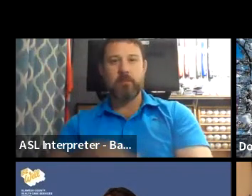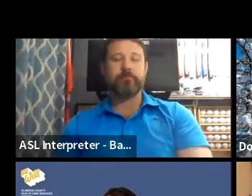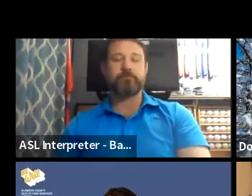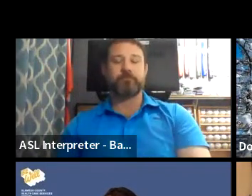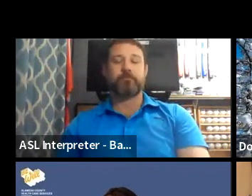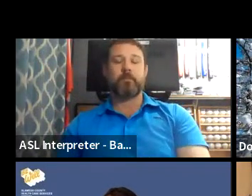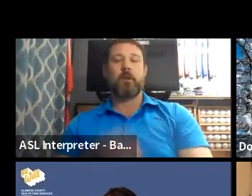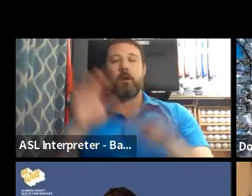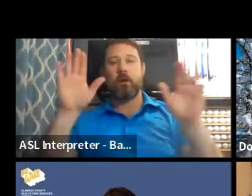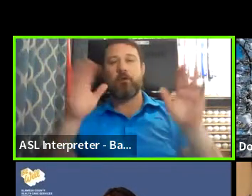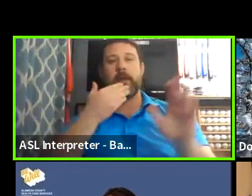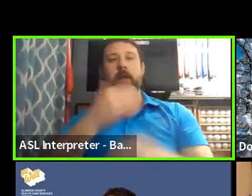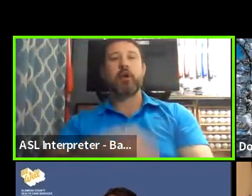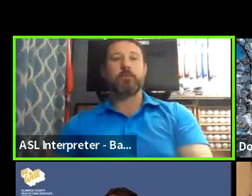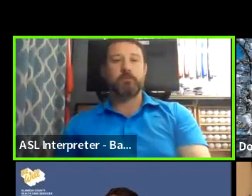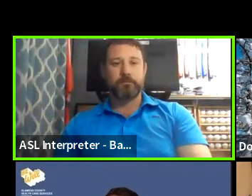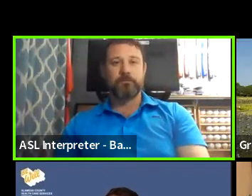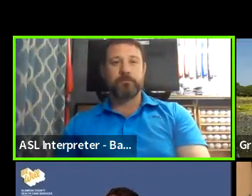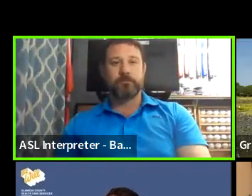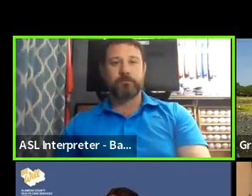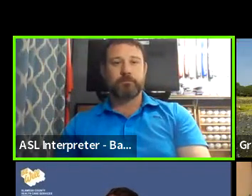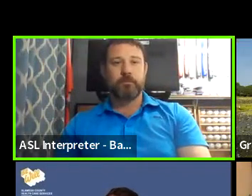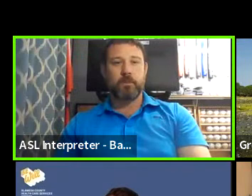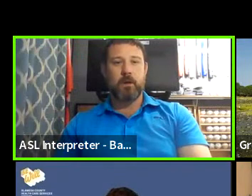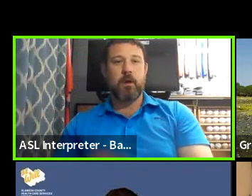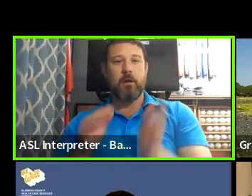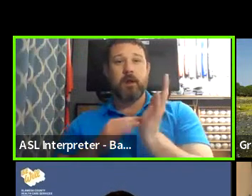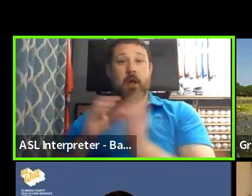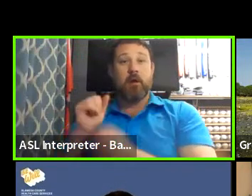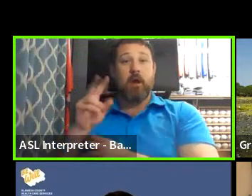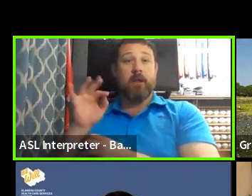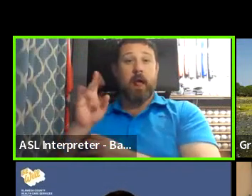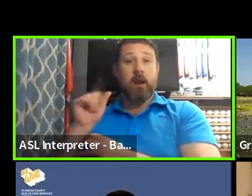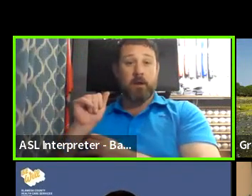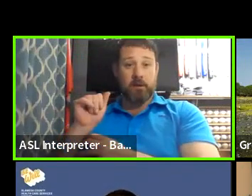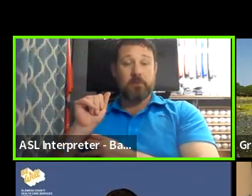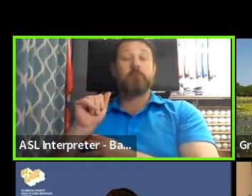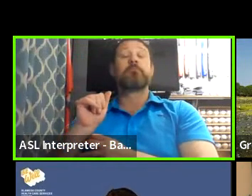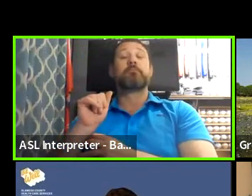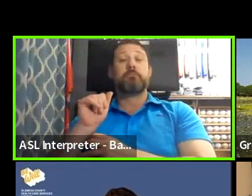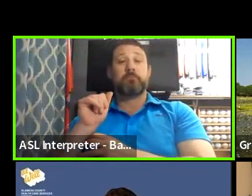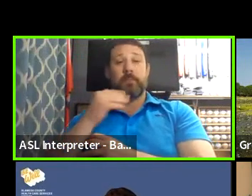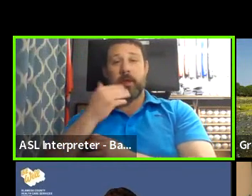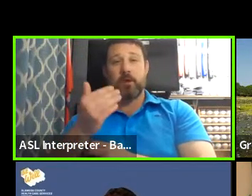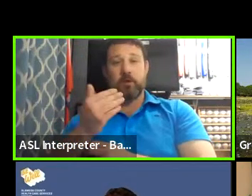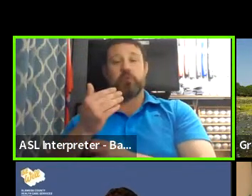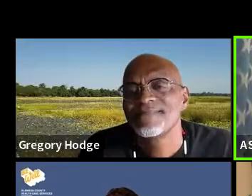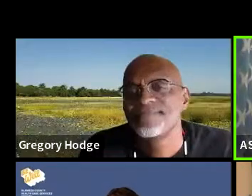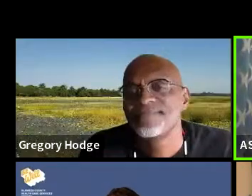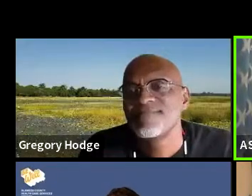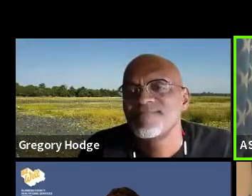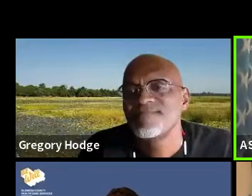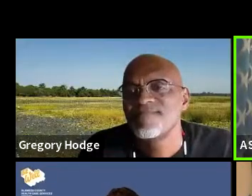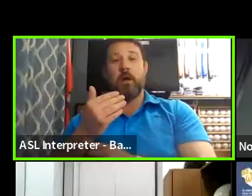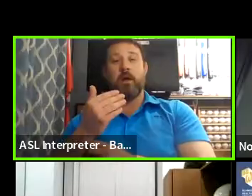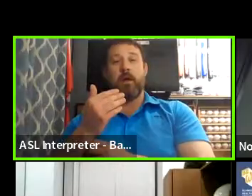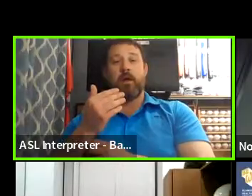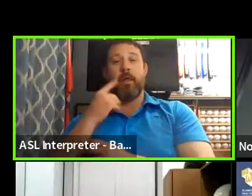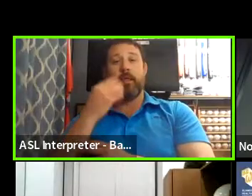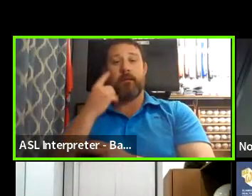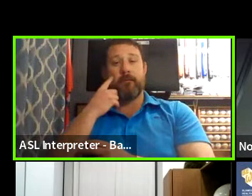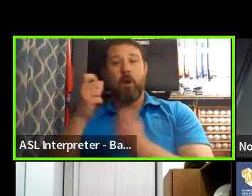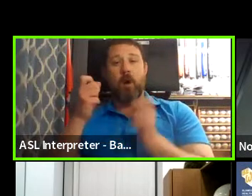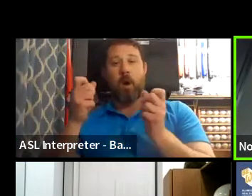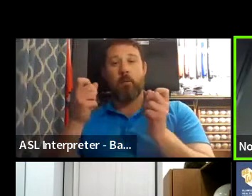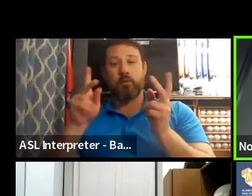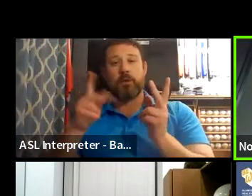Great, thank you. Dr. Abalata, welcome. Good evening. Thank you. Thanks for the opportunity.